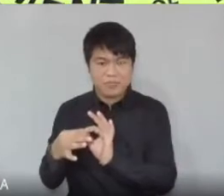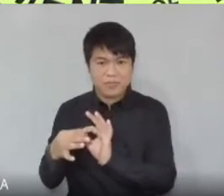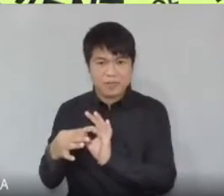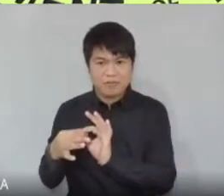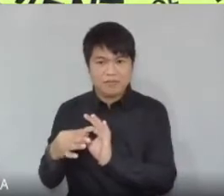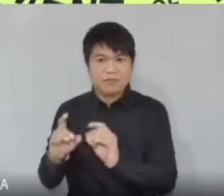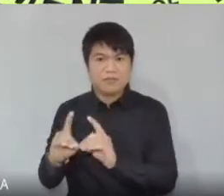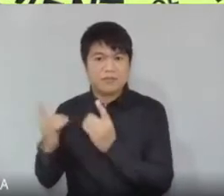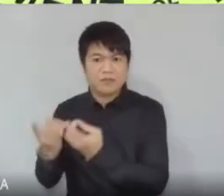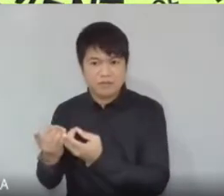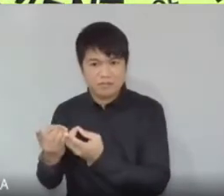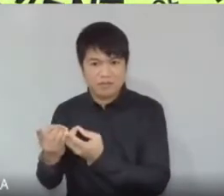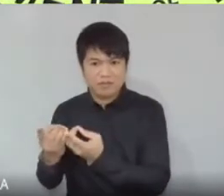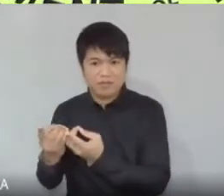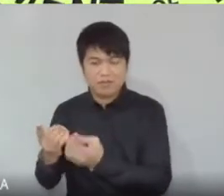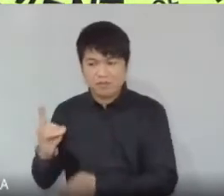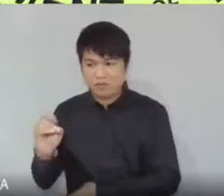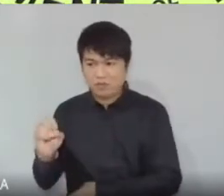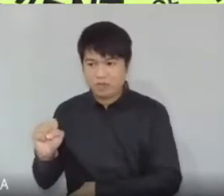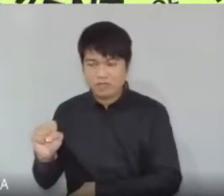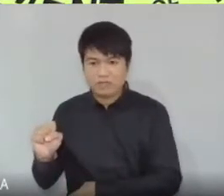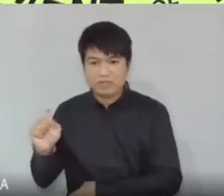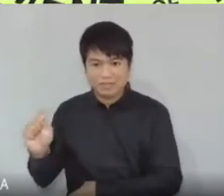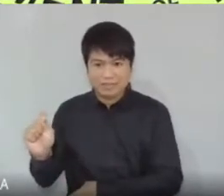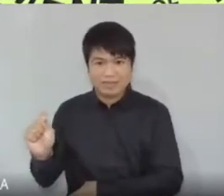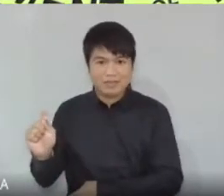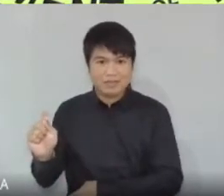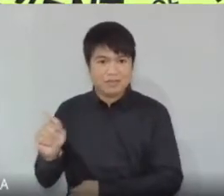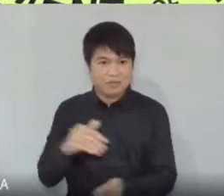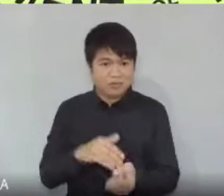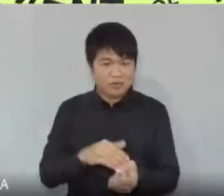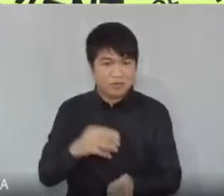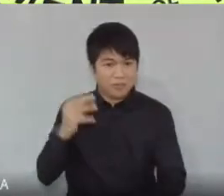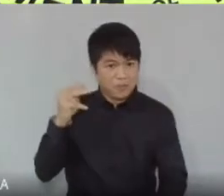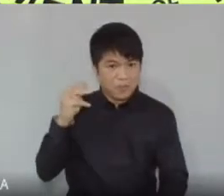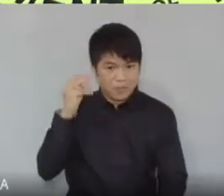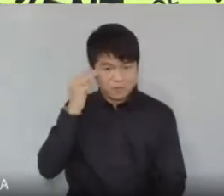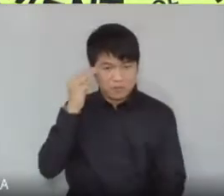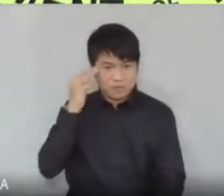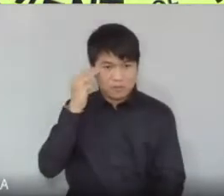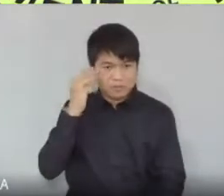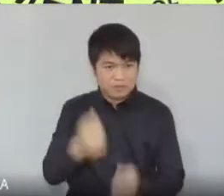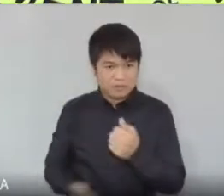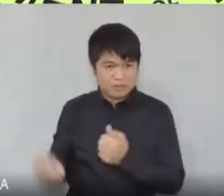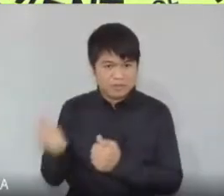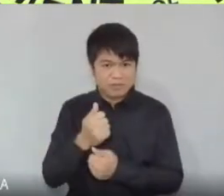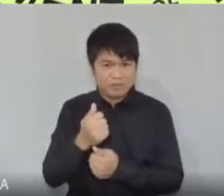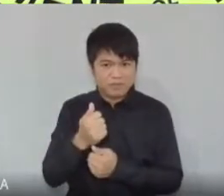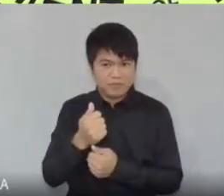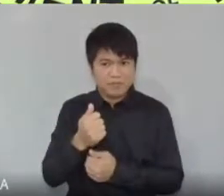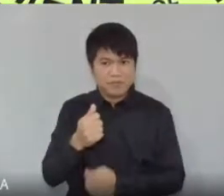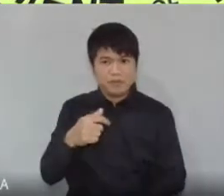a message of welcome and hello. So to our Department of Health, Undersecretary